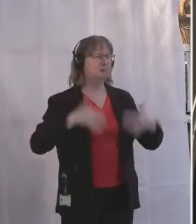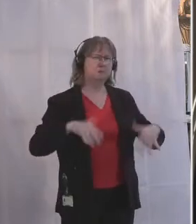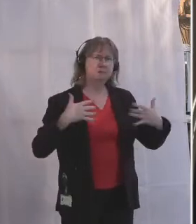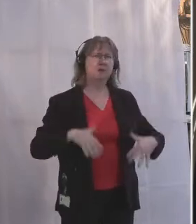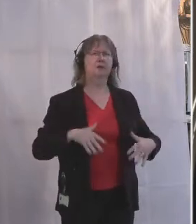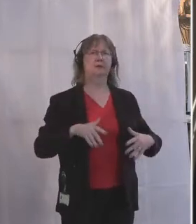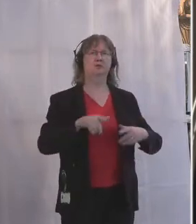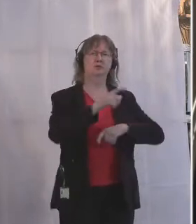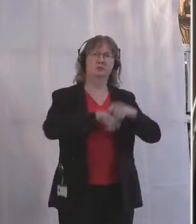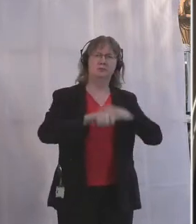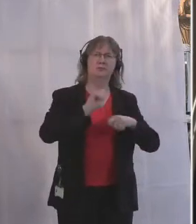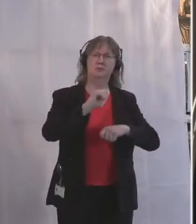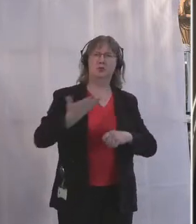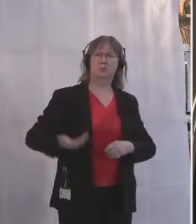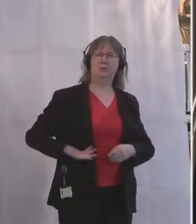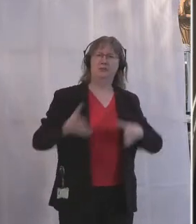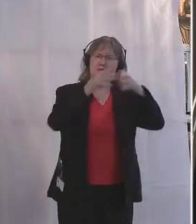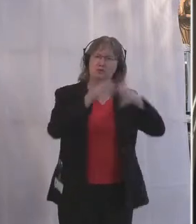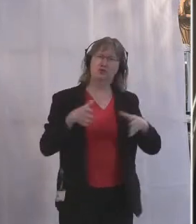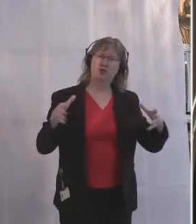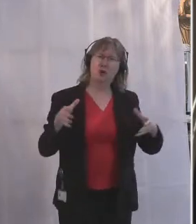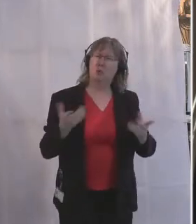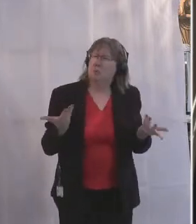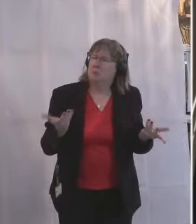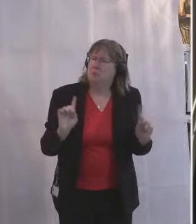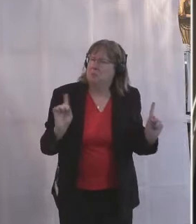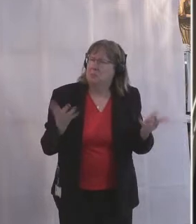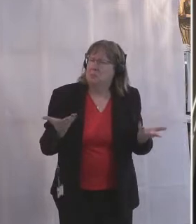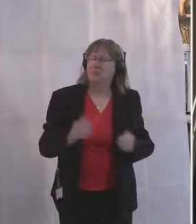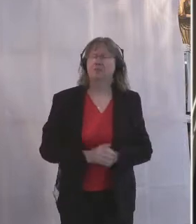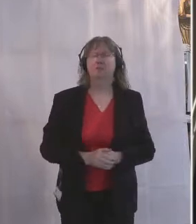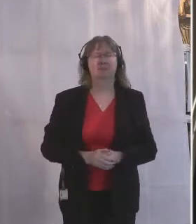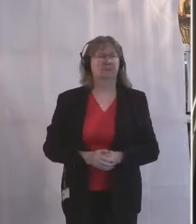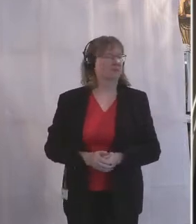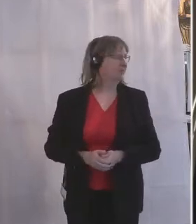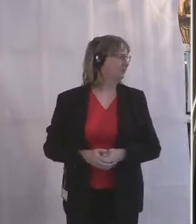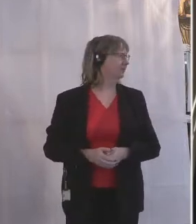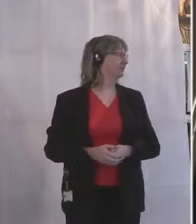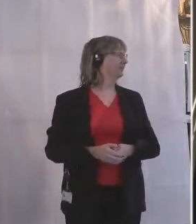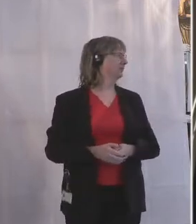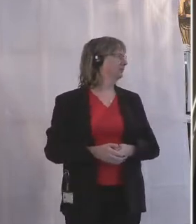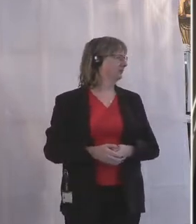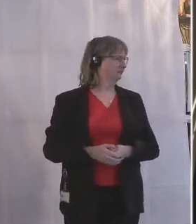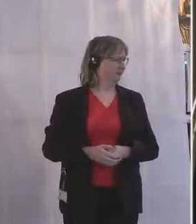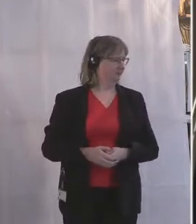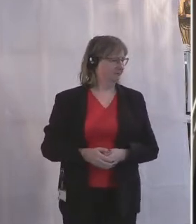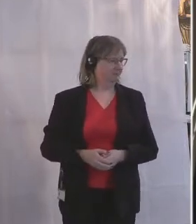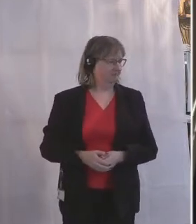businesses. Because very few